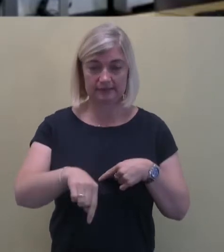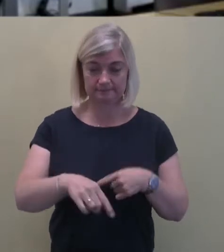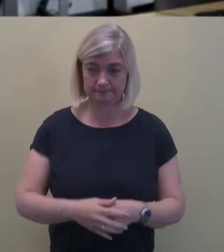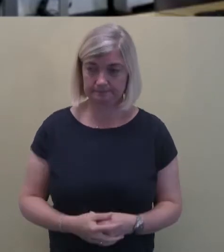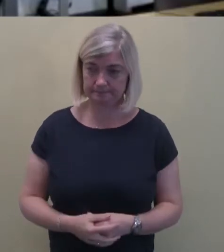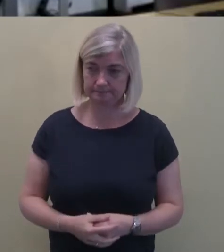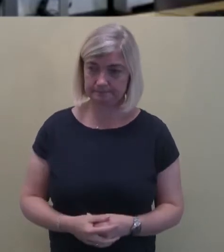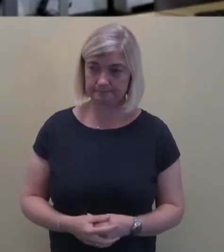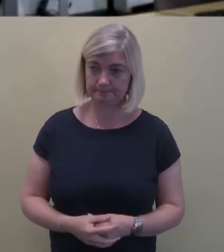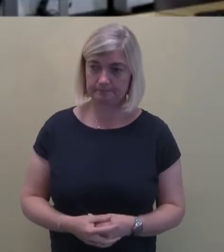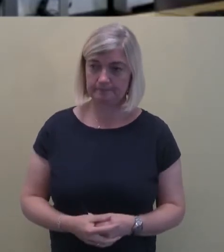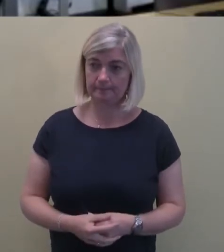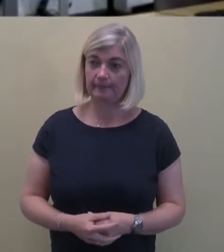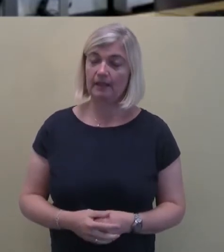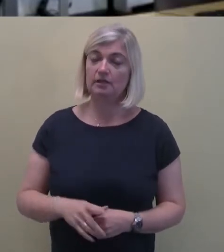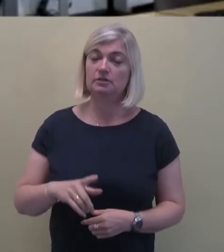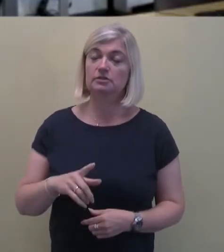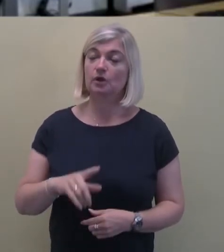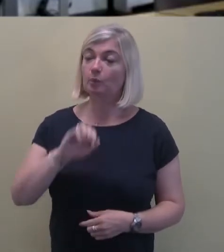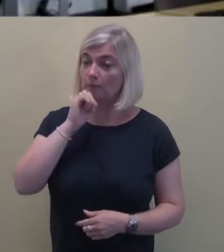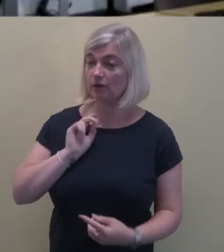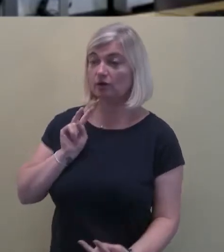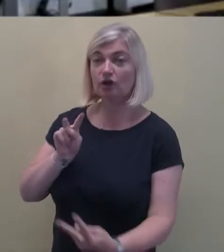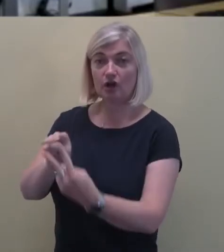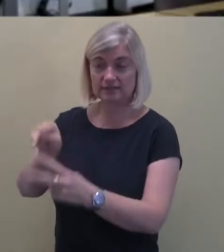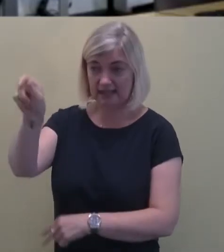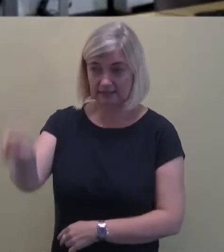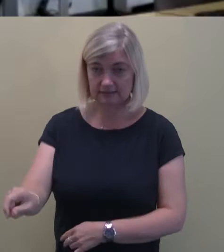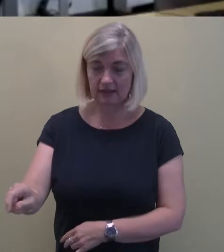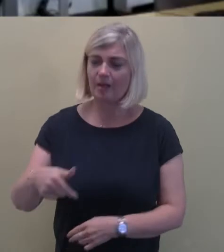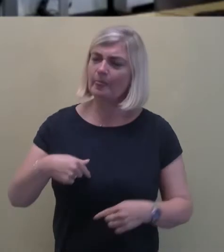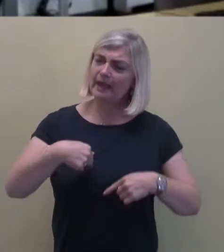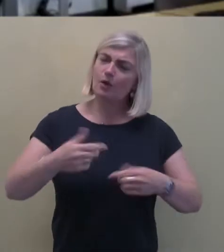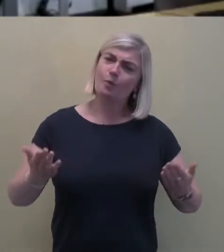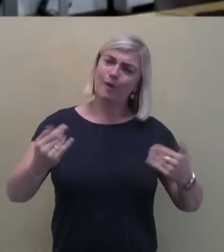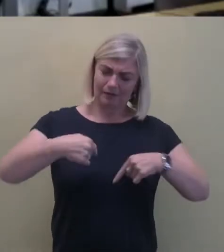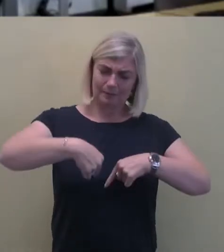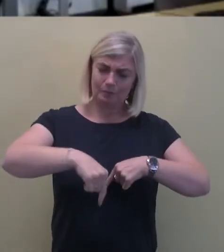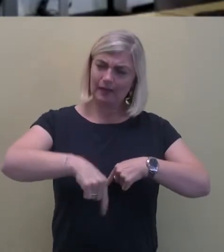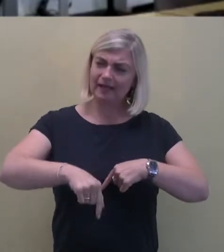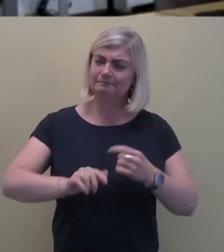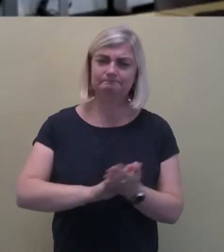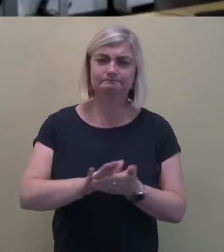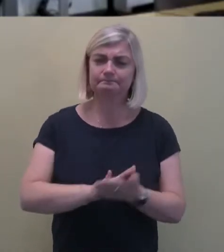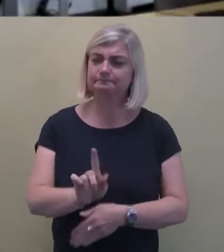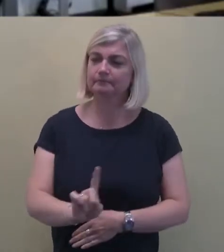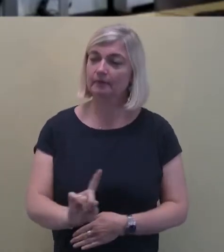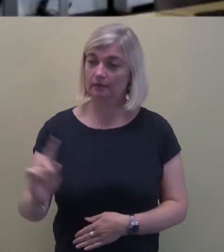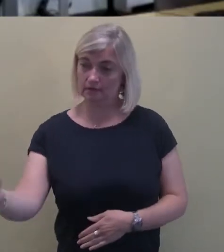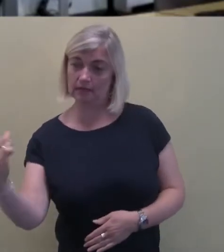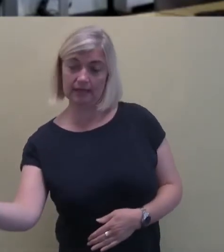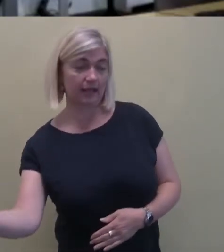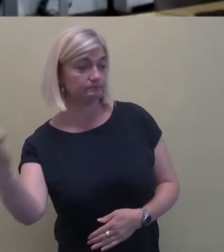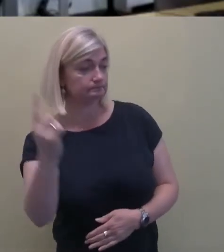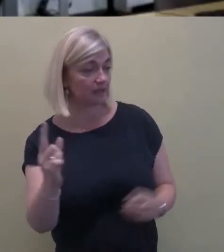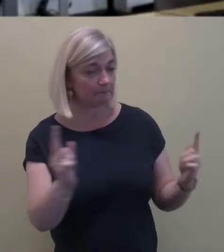So at the moment, yeah, the most important thing to do is to keep applying, and we will reserve a space for you for